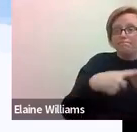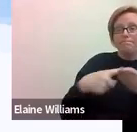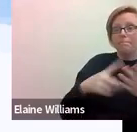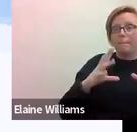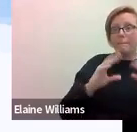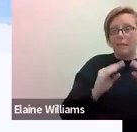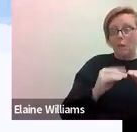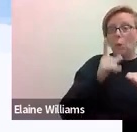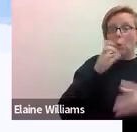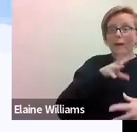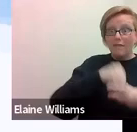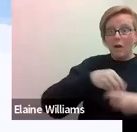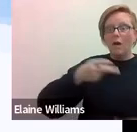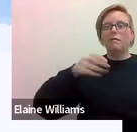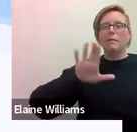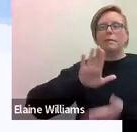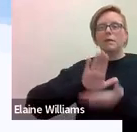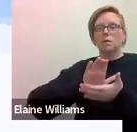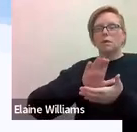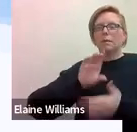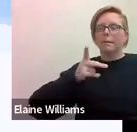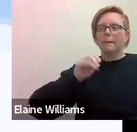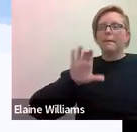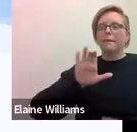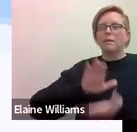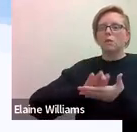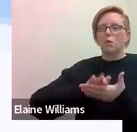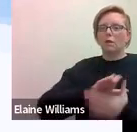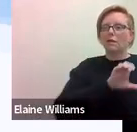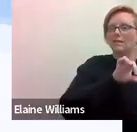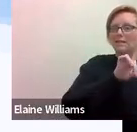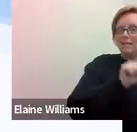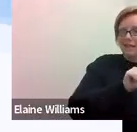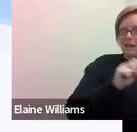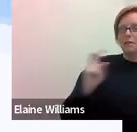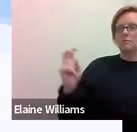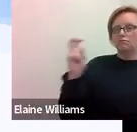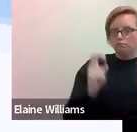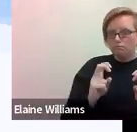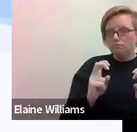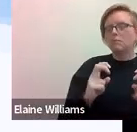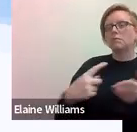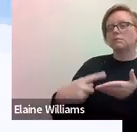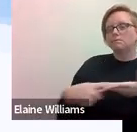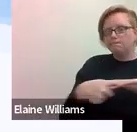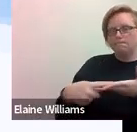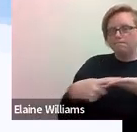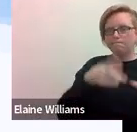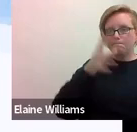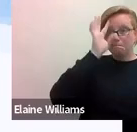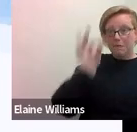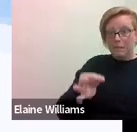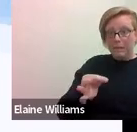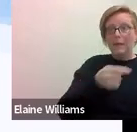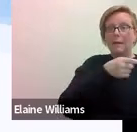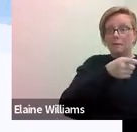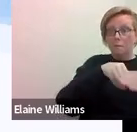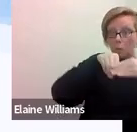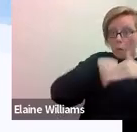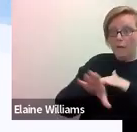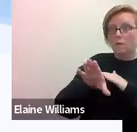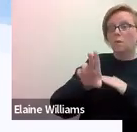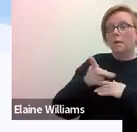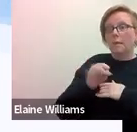the public school and CDS, and they would sit together and they would make a determination about